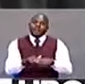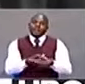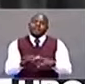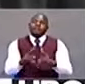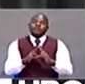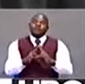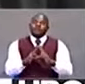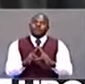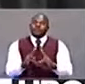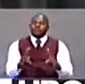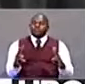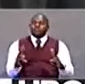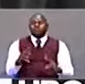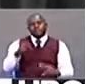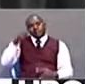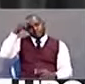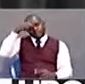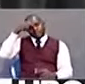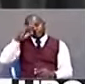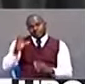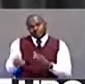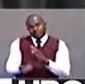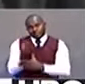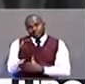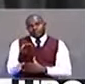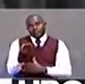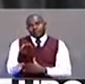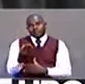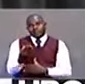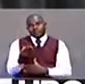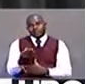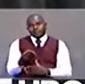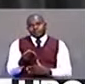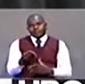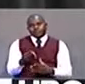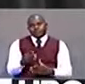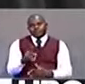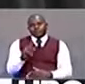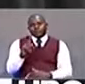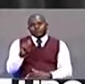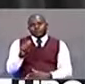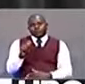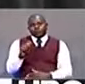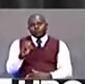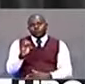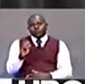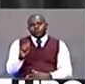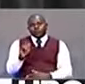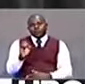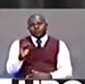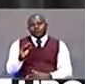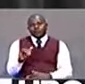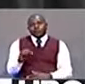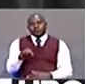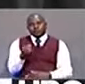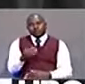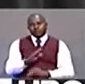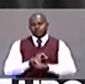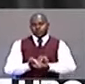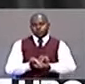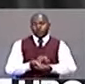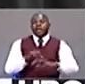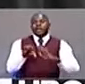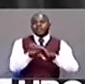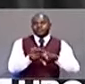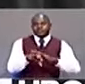very wise to create actually totems, because clans protected the